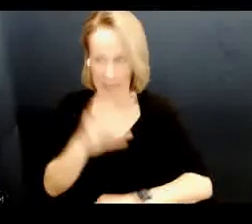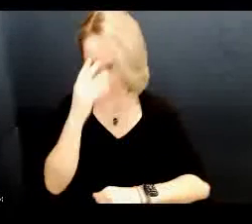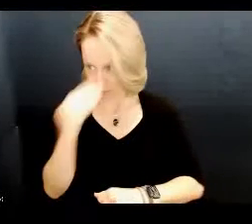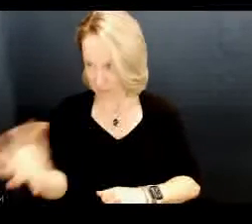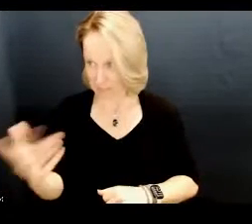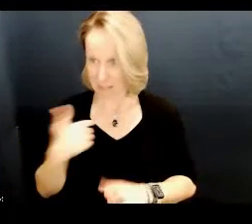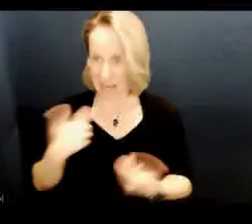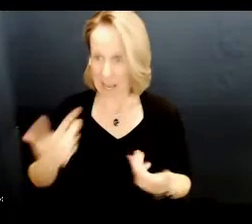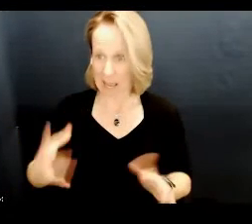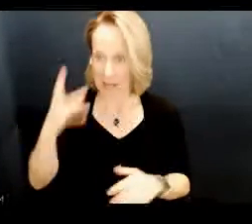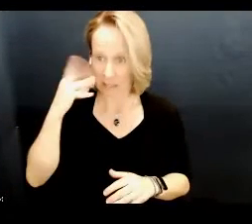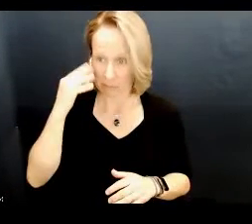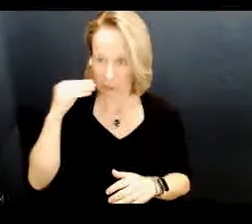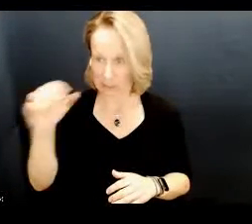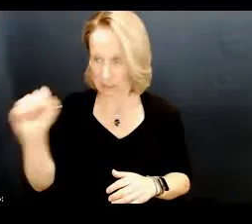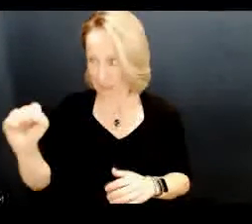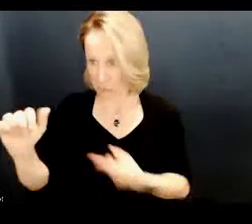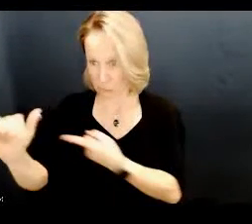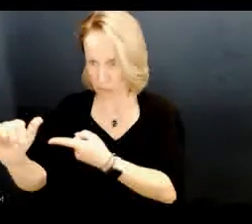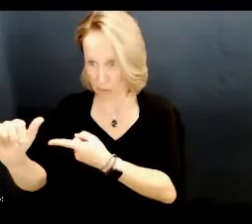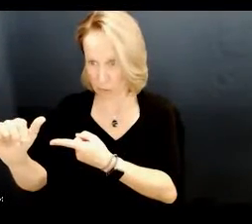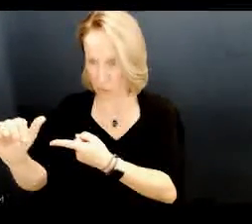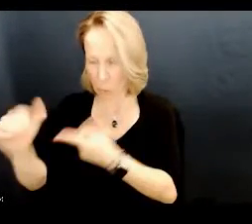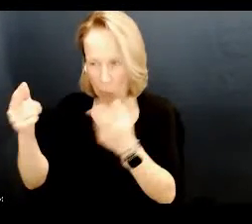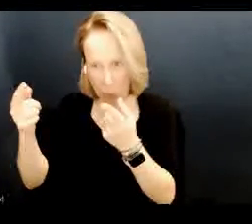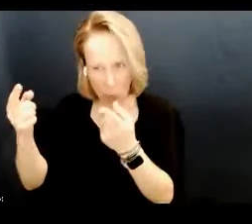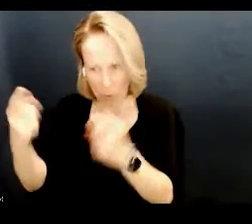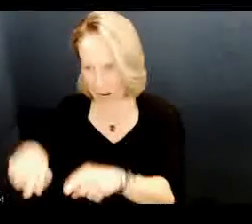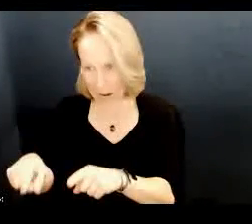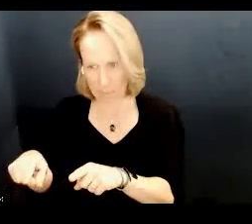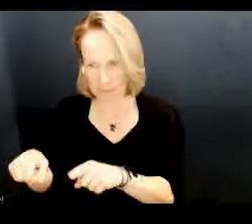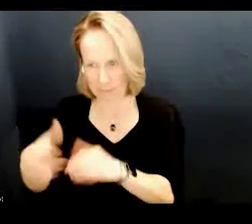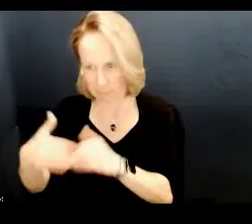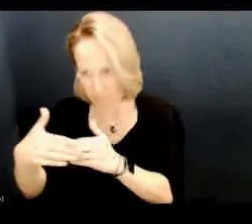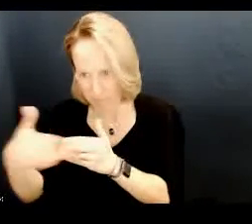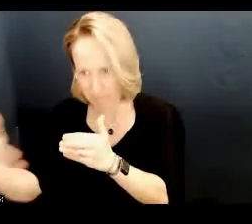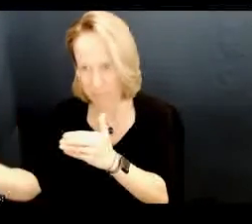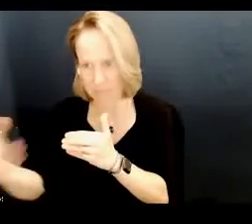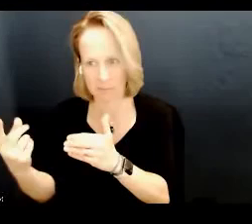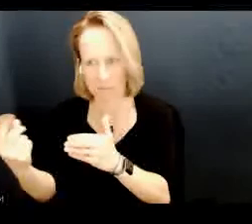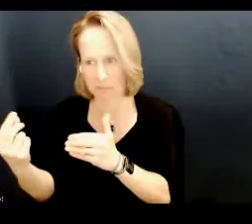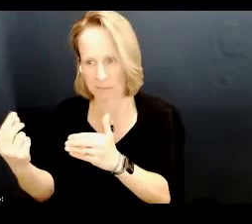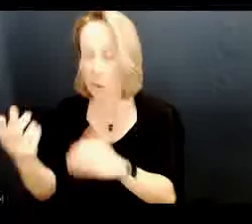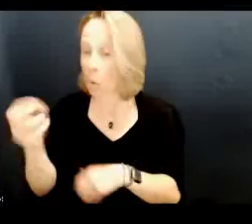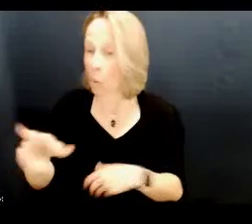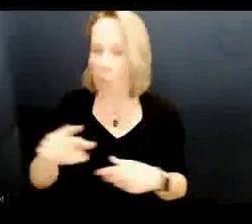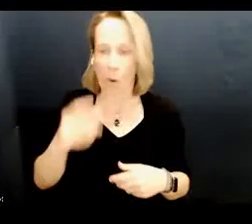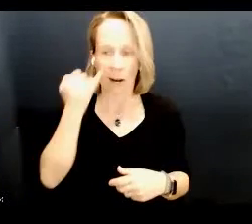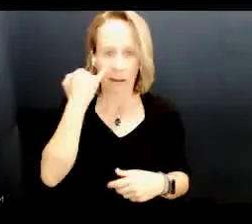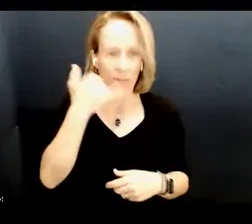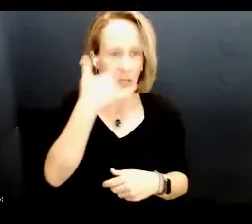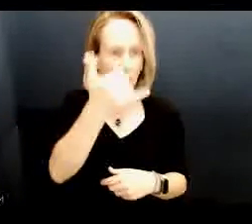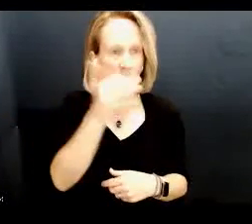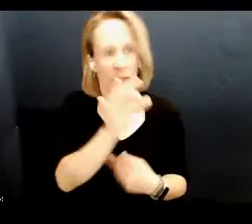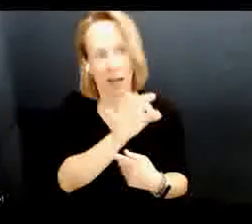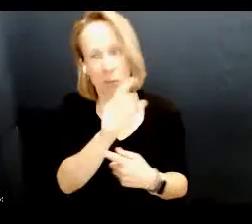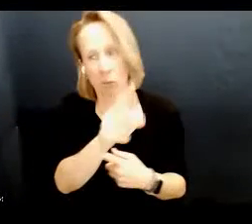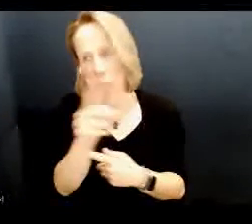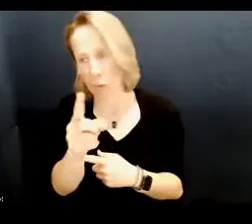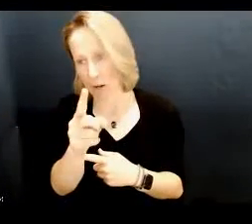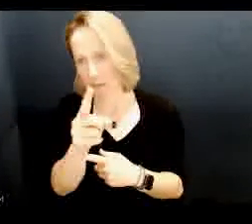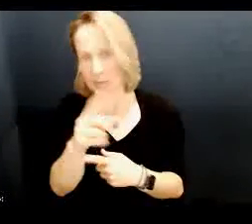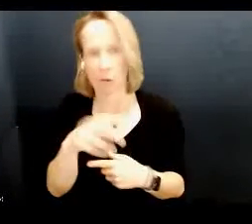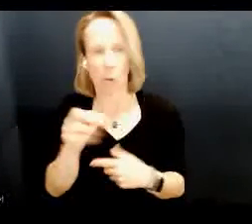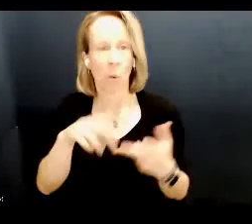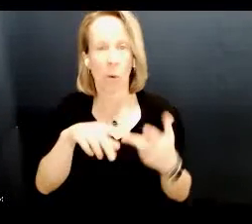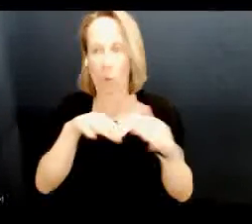happens? Or they call 911, they walk into a police department, they walk into the local Family Advocacy Center,